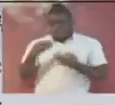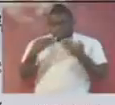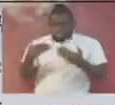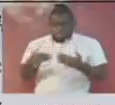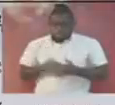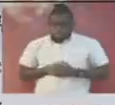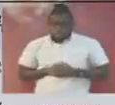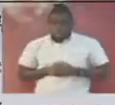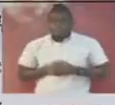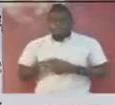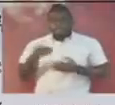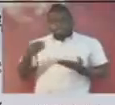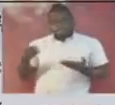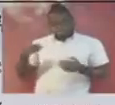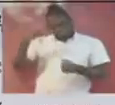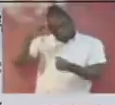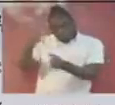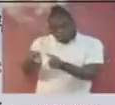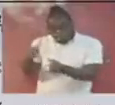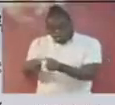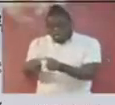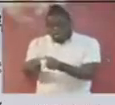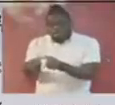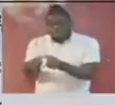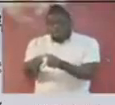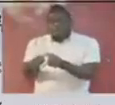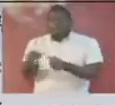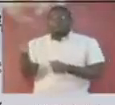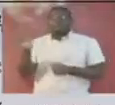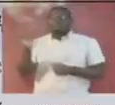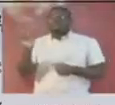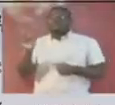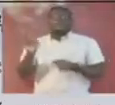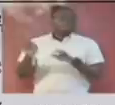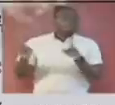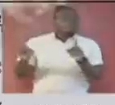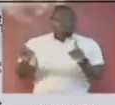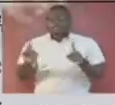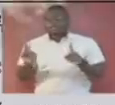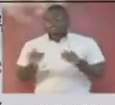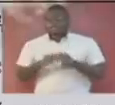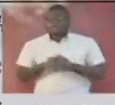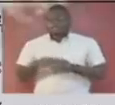find it on the Ministry of Health's website, but you can go directly to